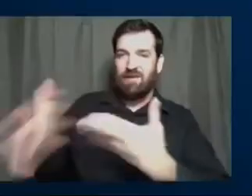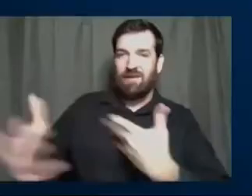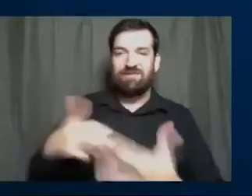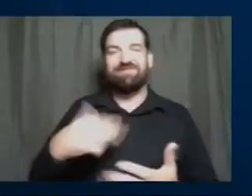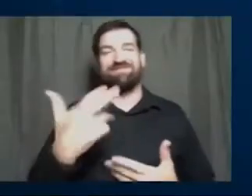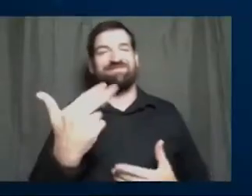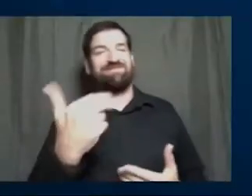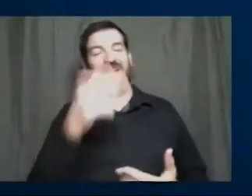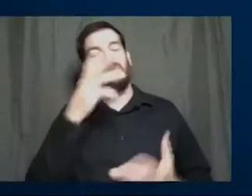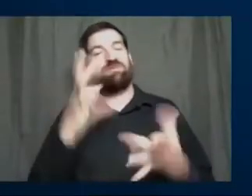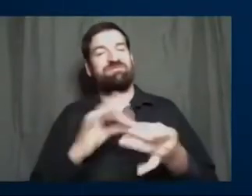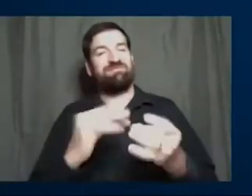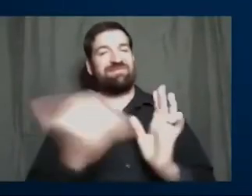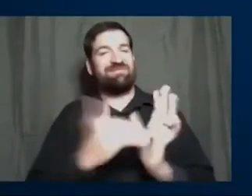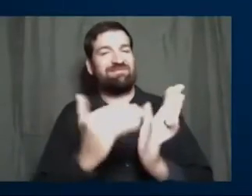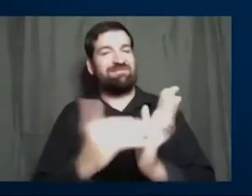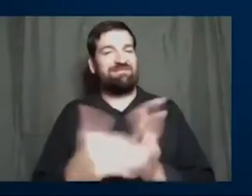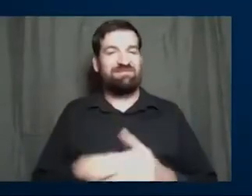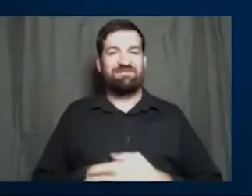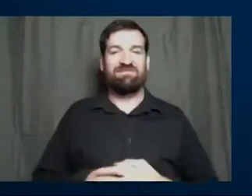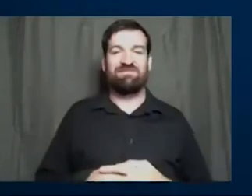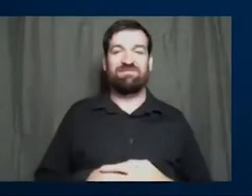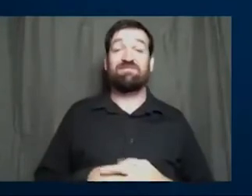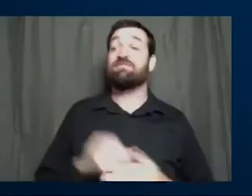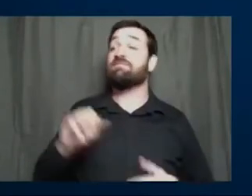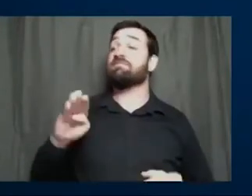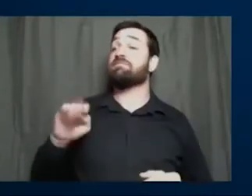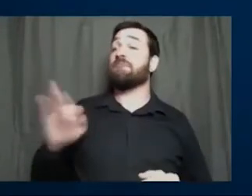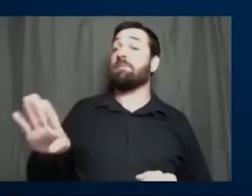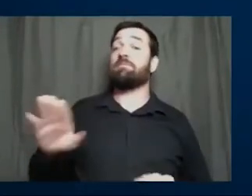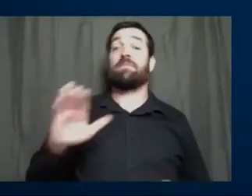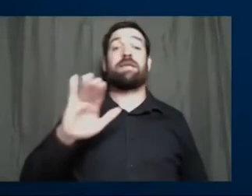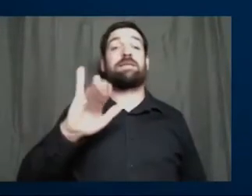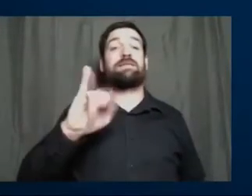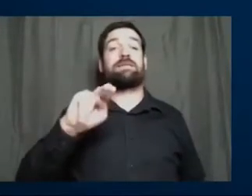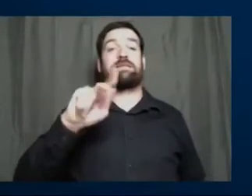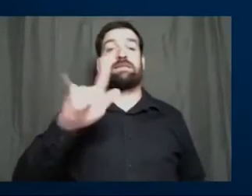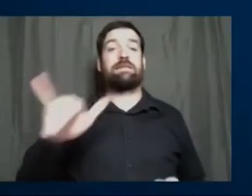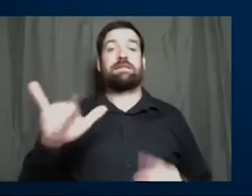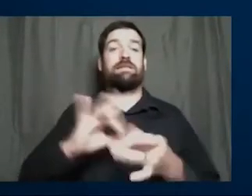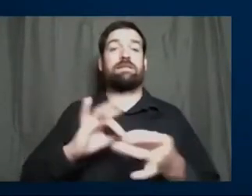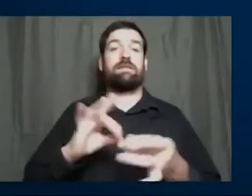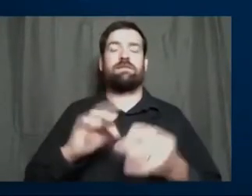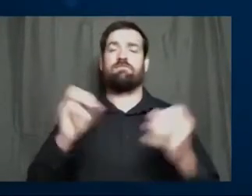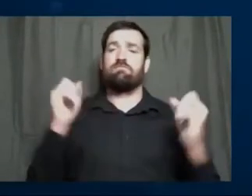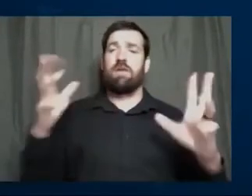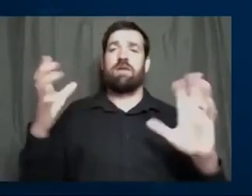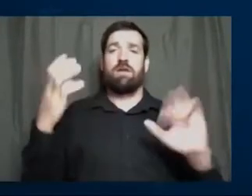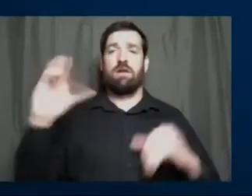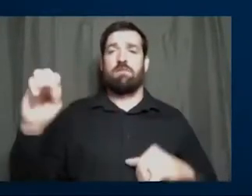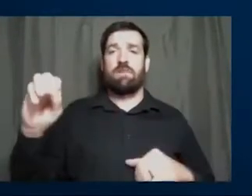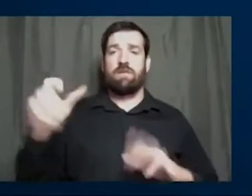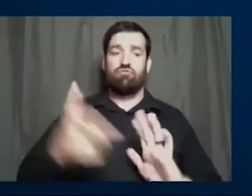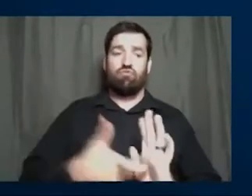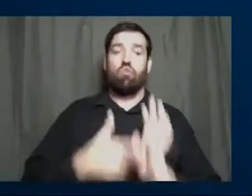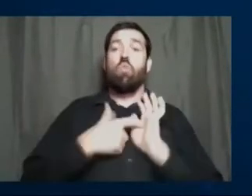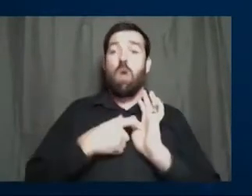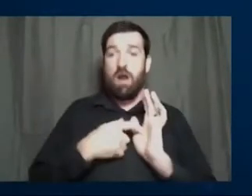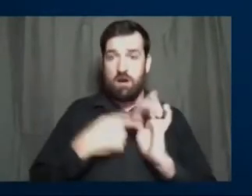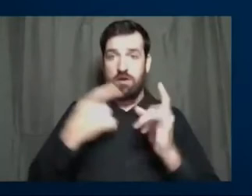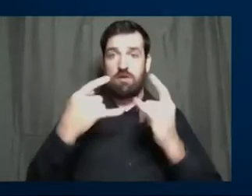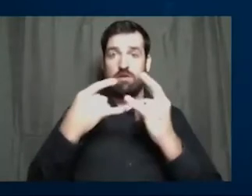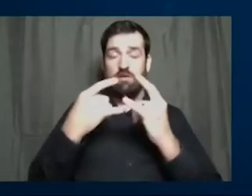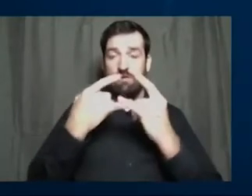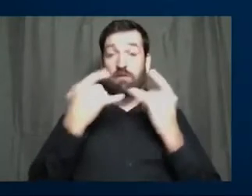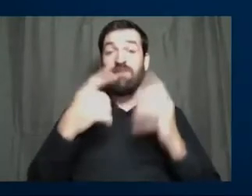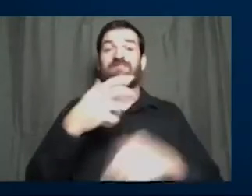I know. Keep reminding him. All right, Bob. All right, Cindy says, with a lot of companies requiring vaccinations of staff, including a